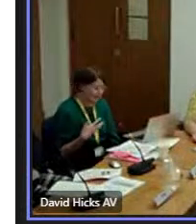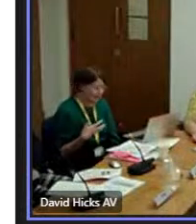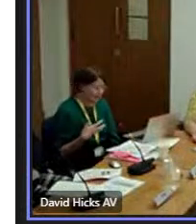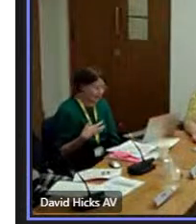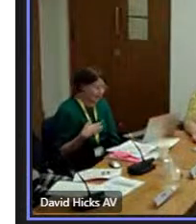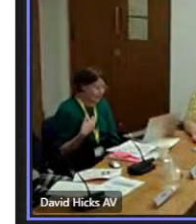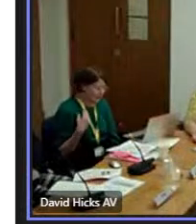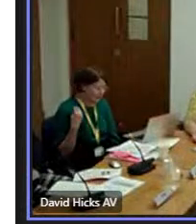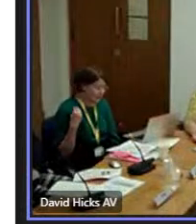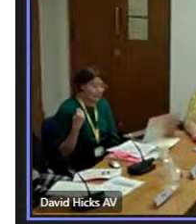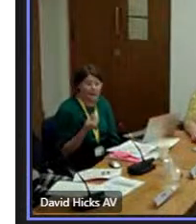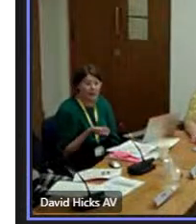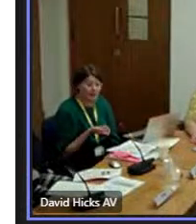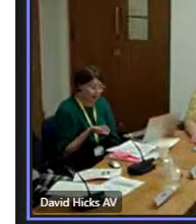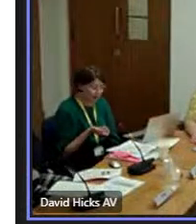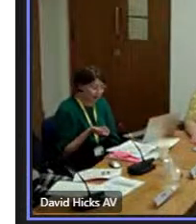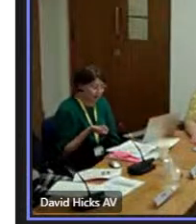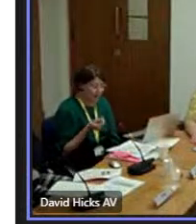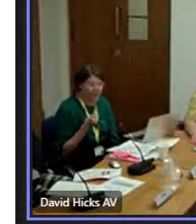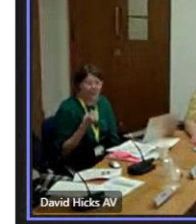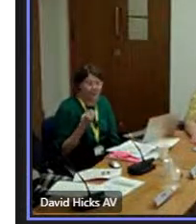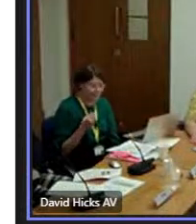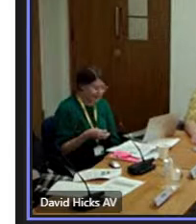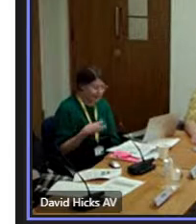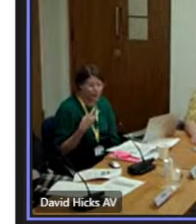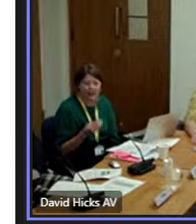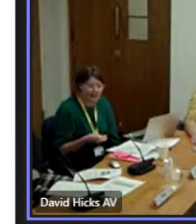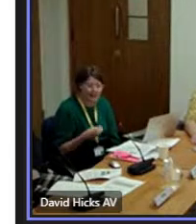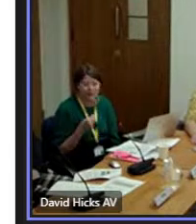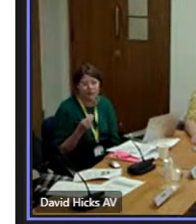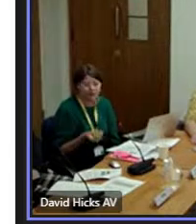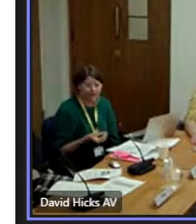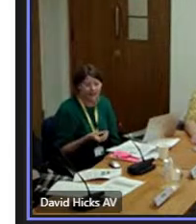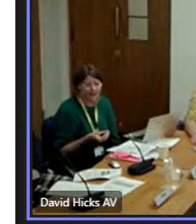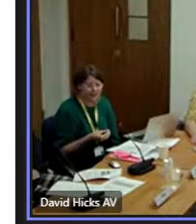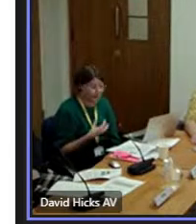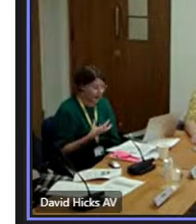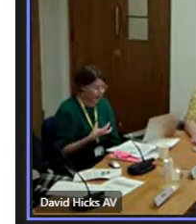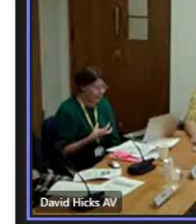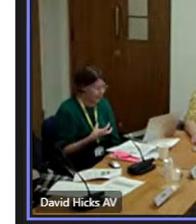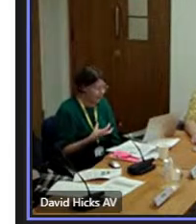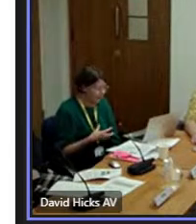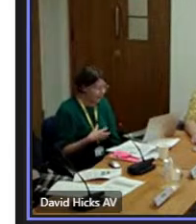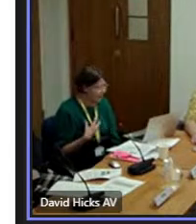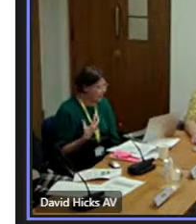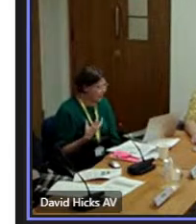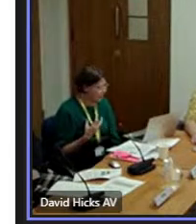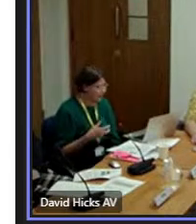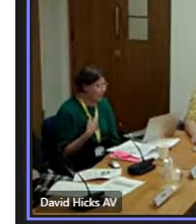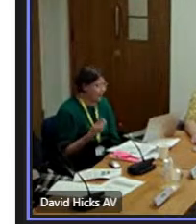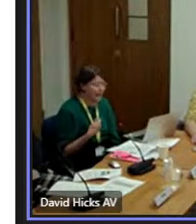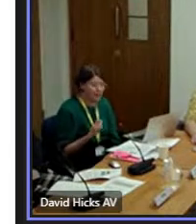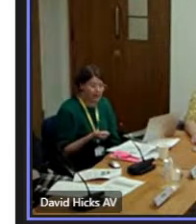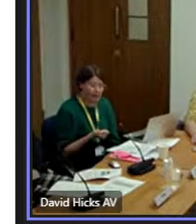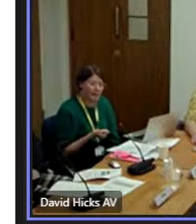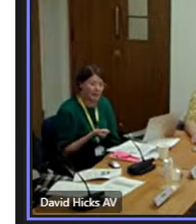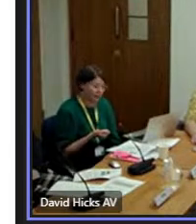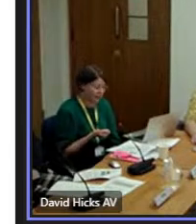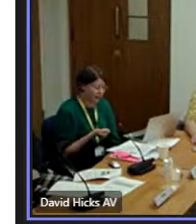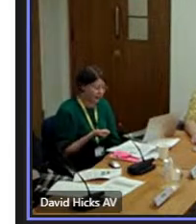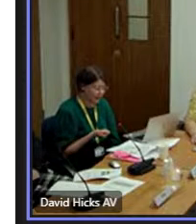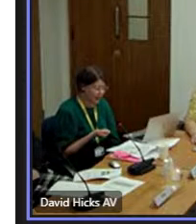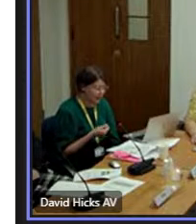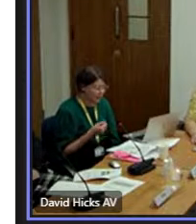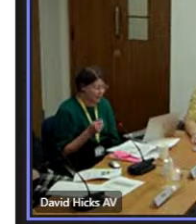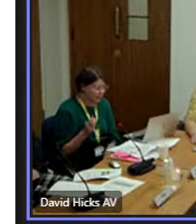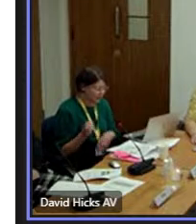So we're talking about people living a good life rather than thinking about beds or cases or visits. It's about people. And we're really working in partnership on the